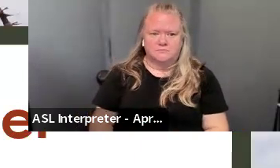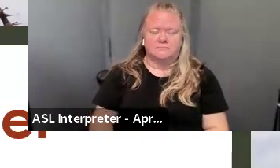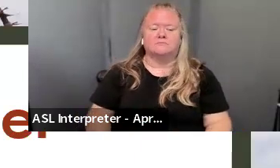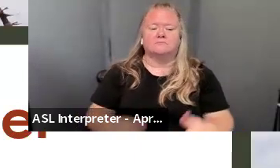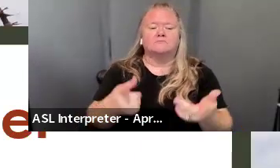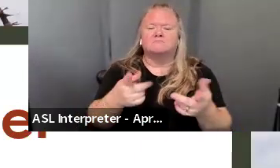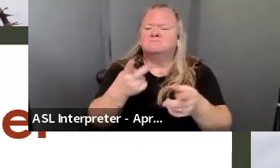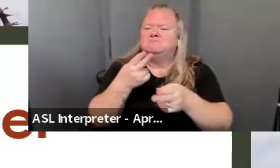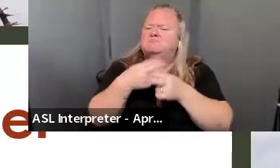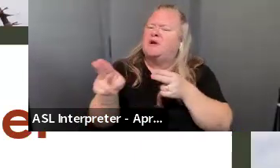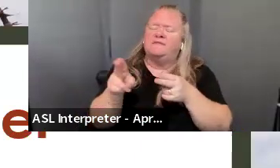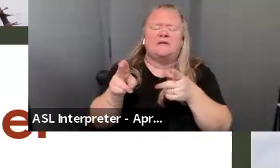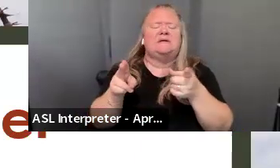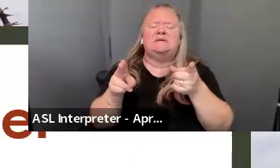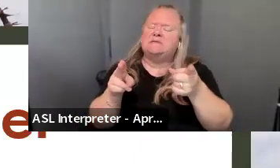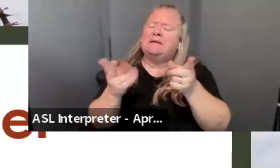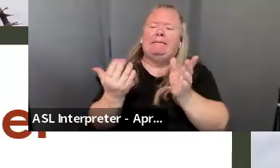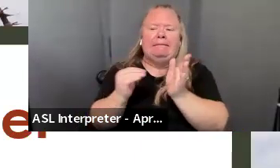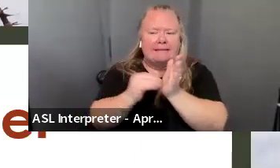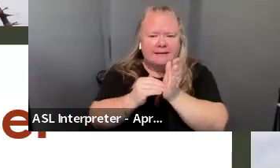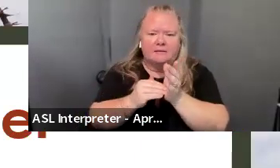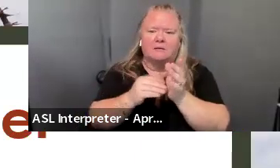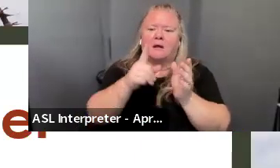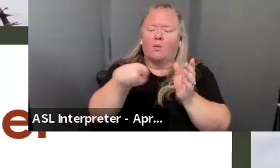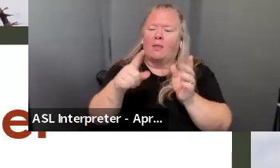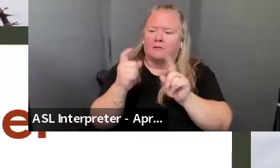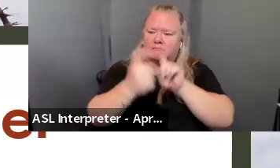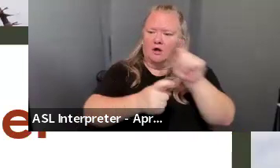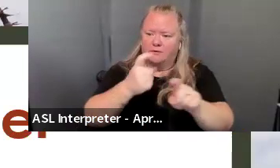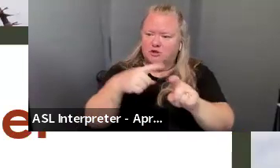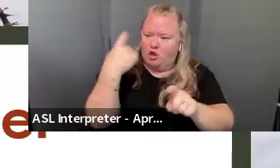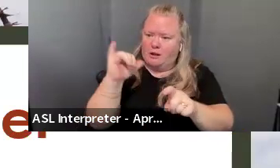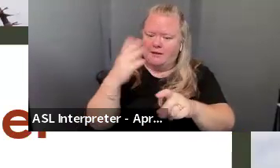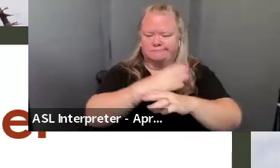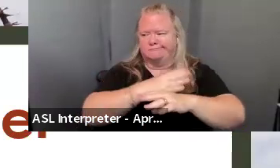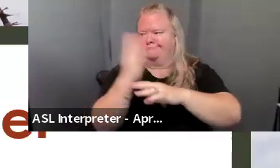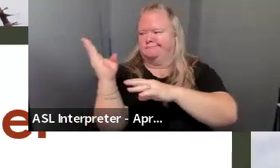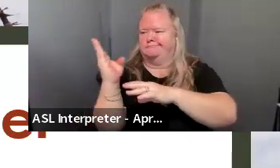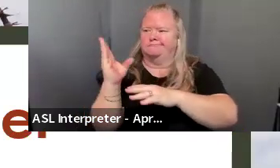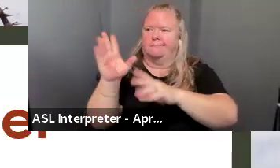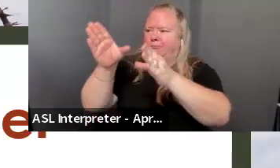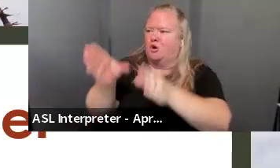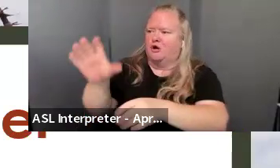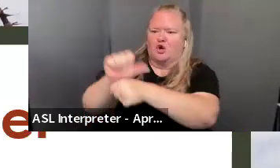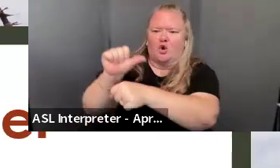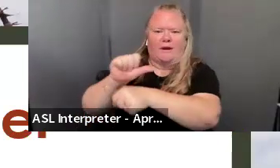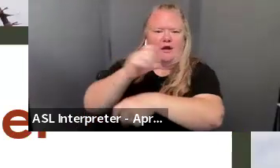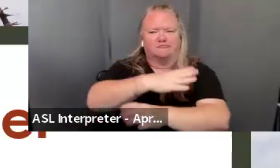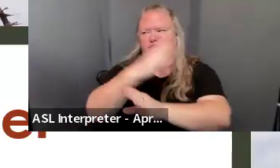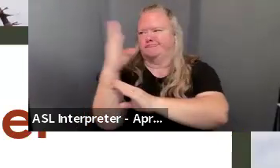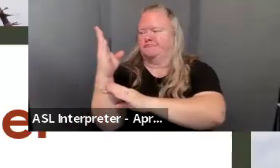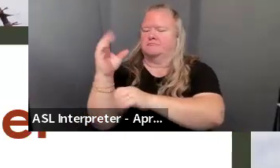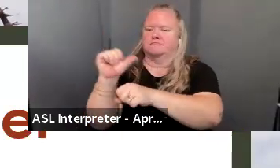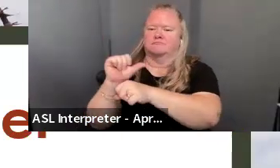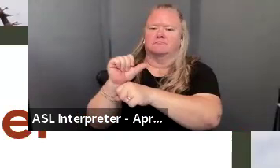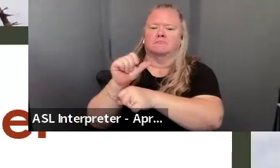Just very briefly, what this contributions look like over someone's career. And